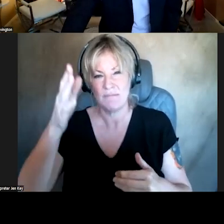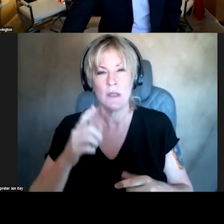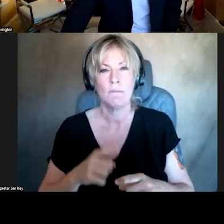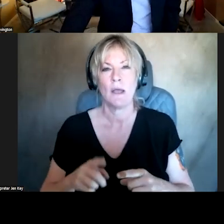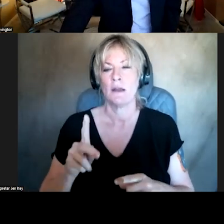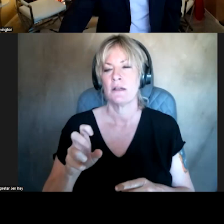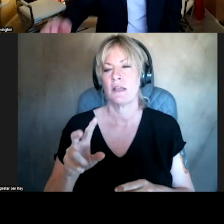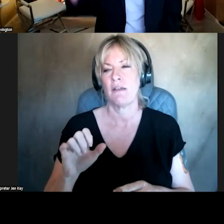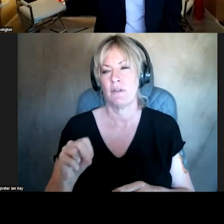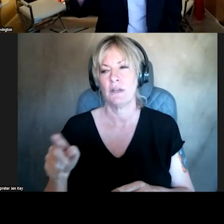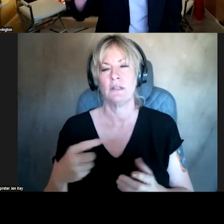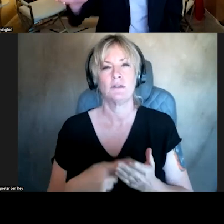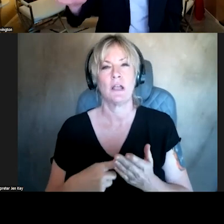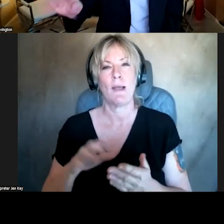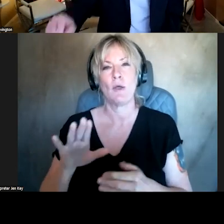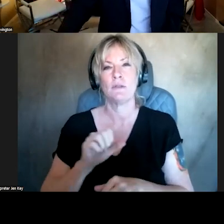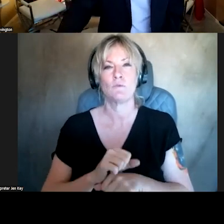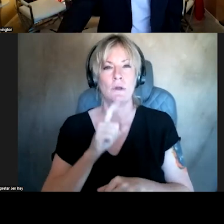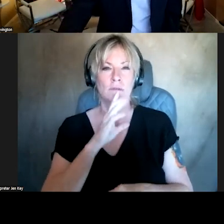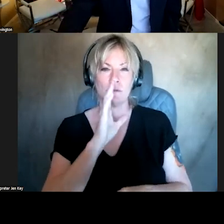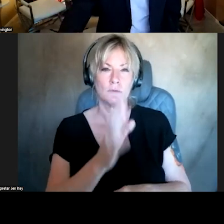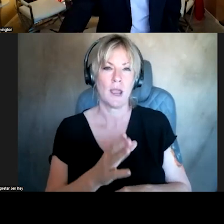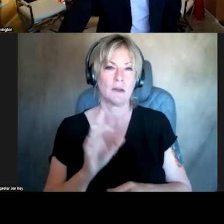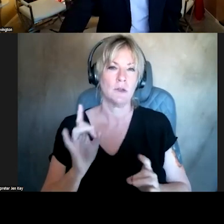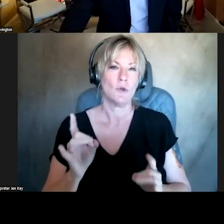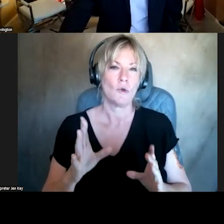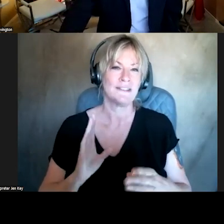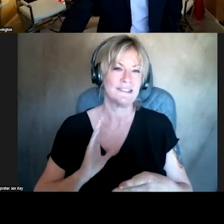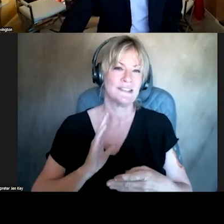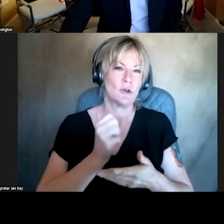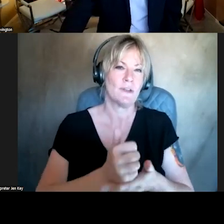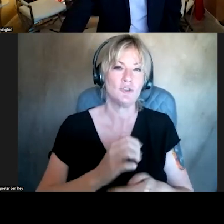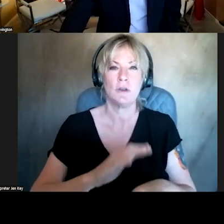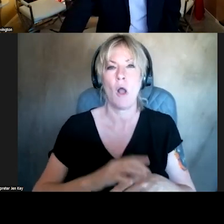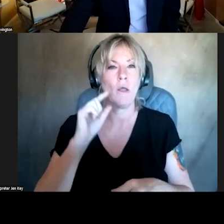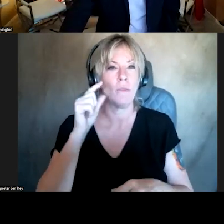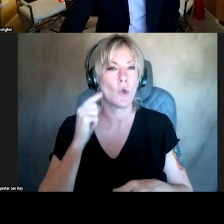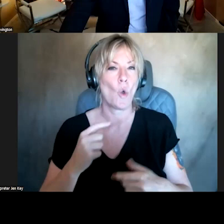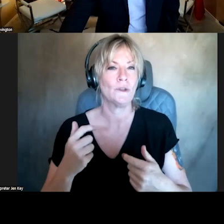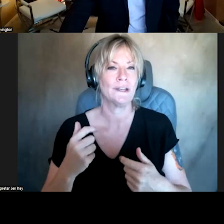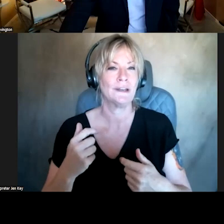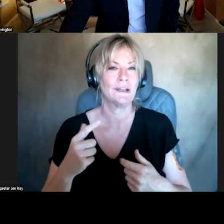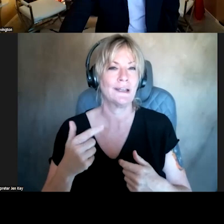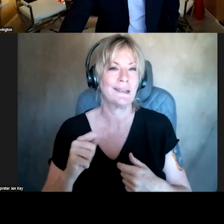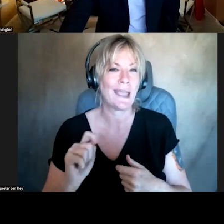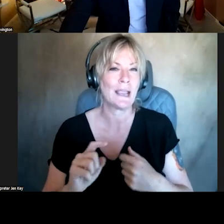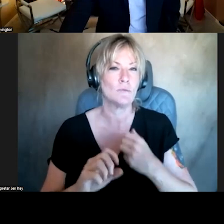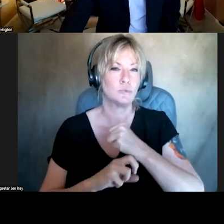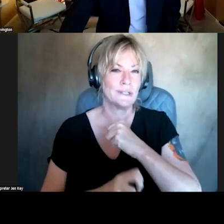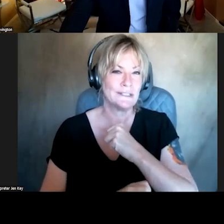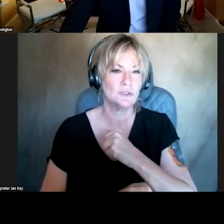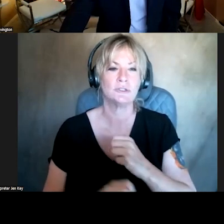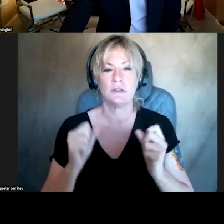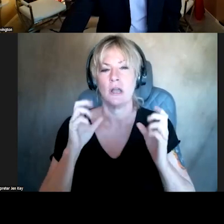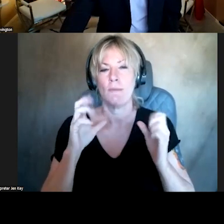his work doing direct crisis intervention on the Golden Gate Bridge was really an